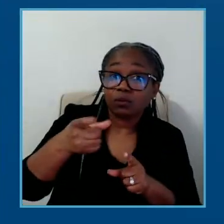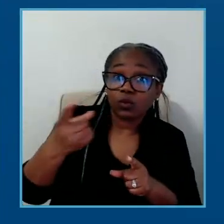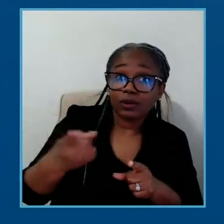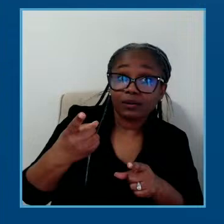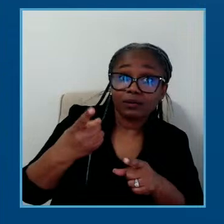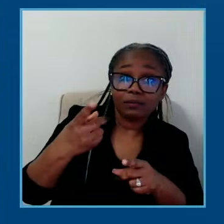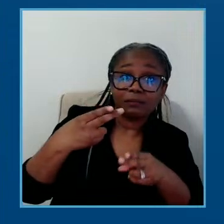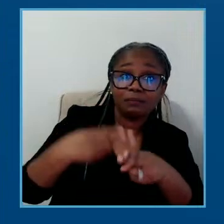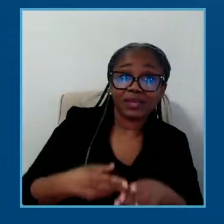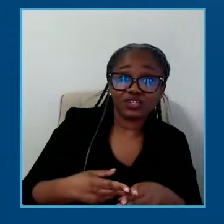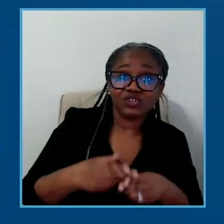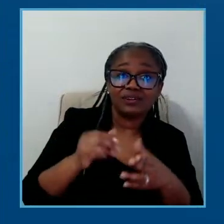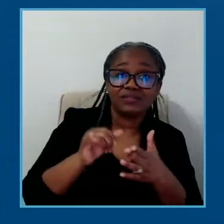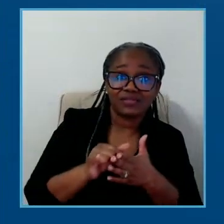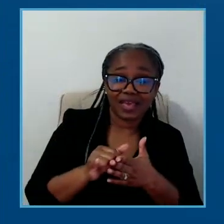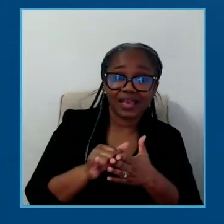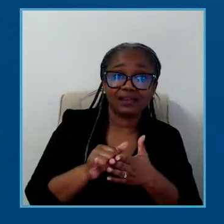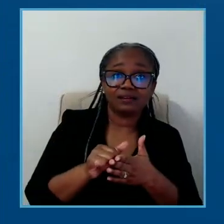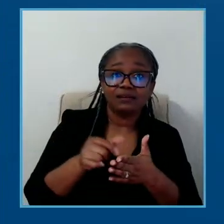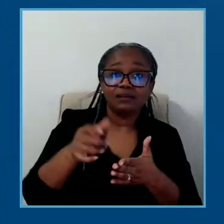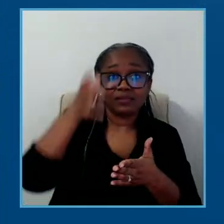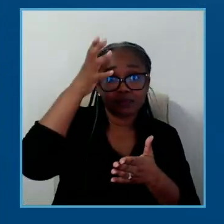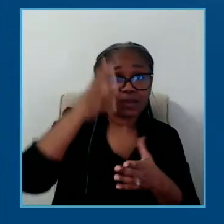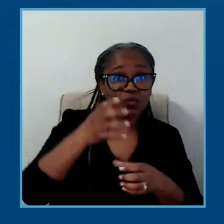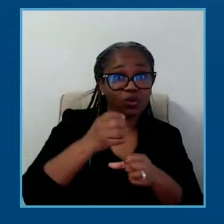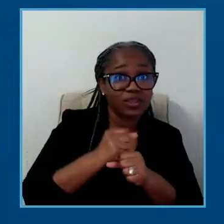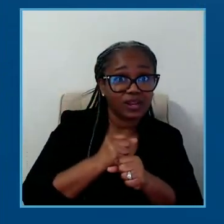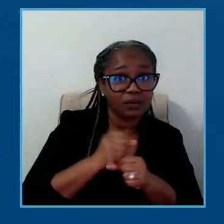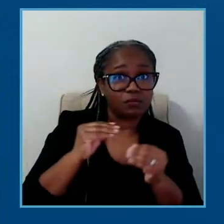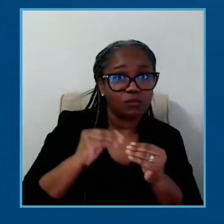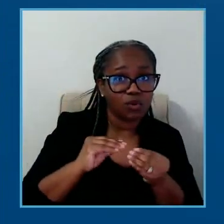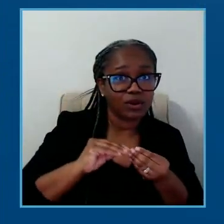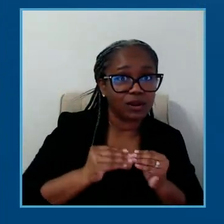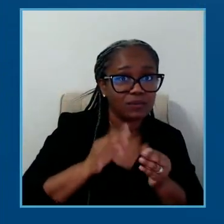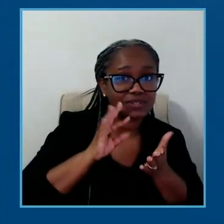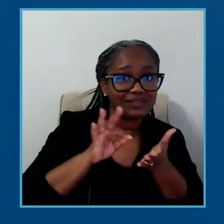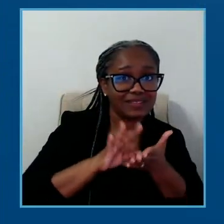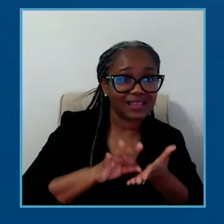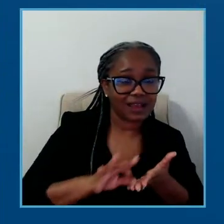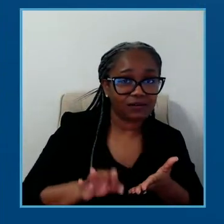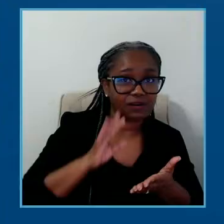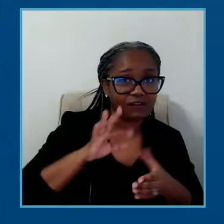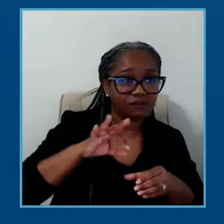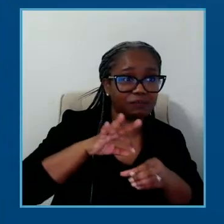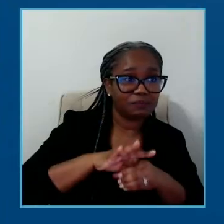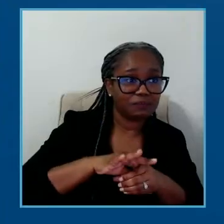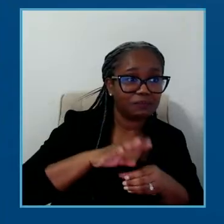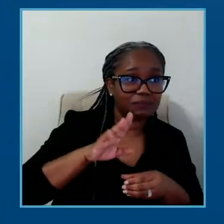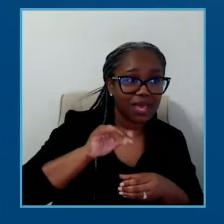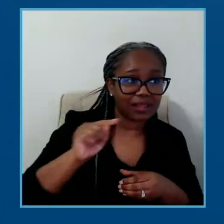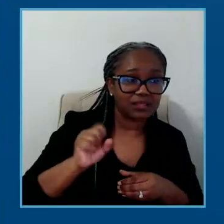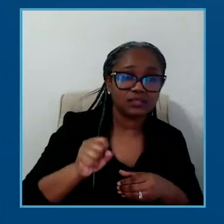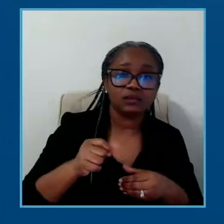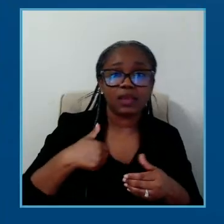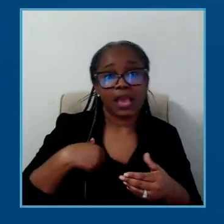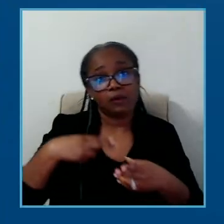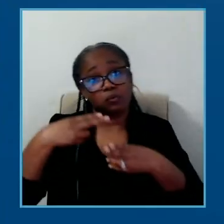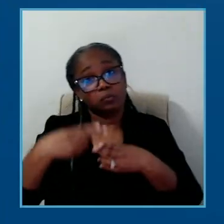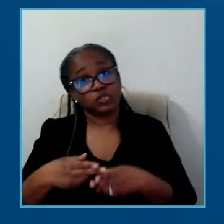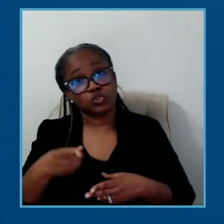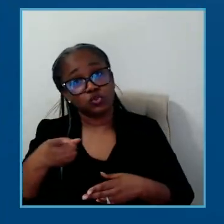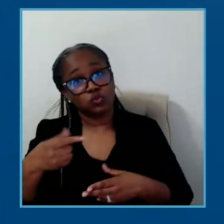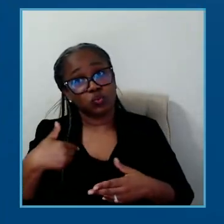had a larger number of well-qualified women and well-supported women candidates than we did of the male candidates. There was sort